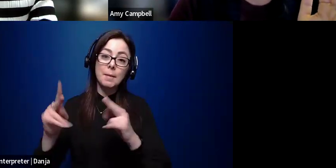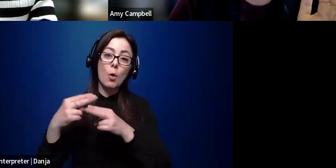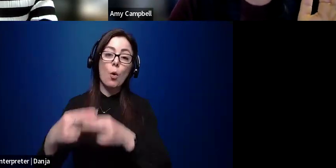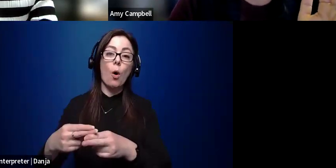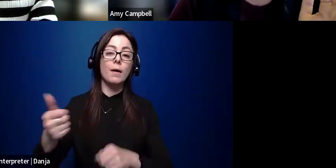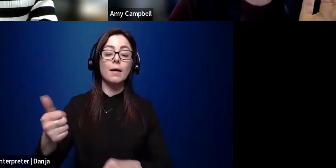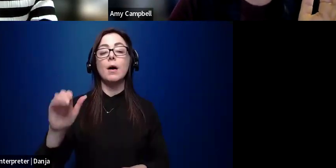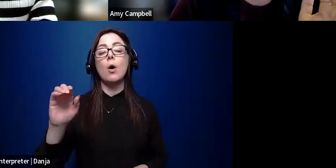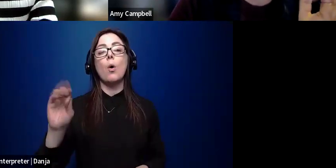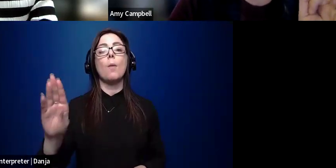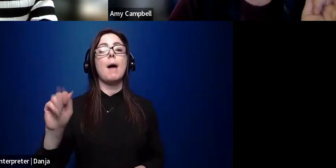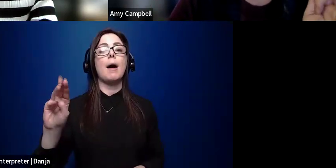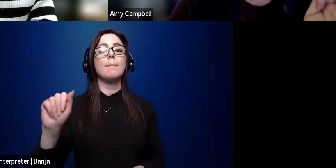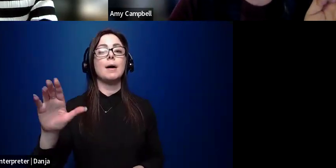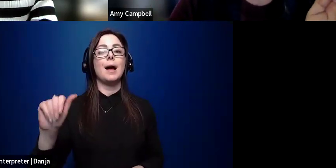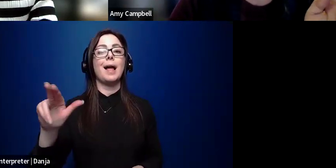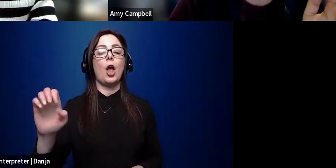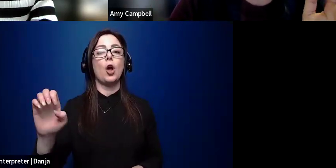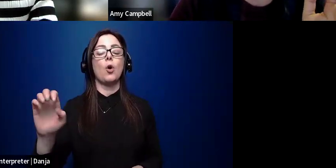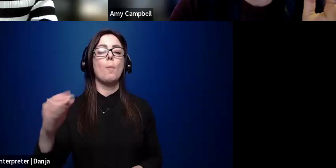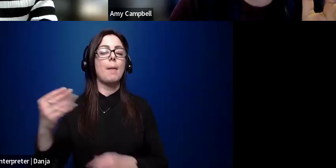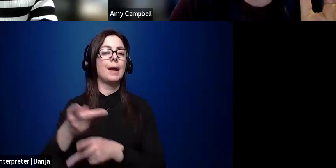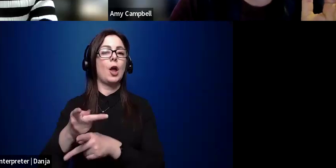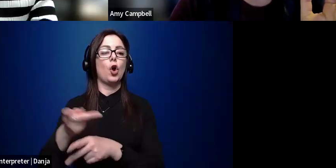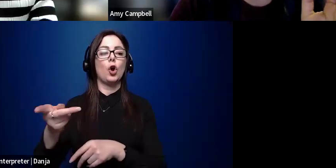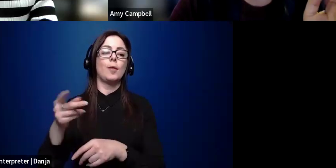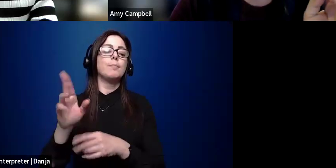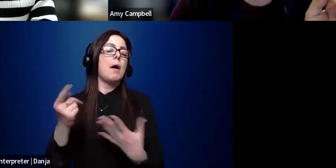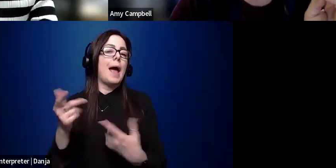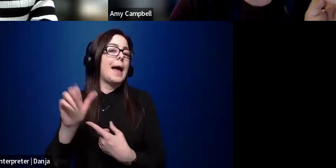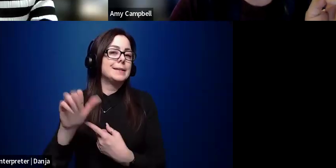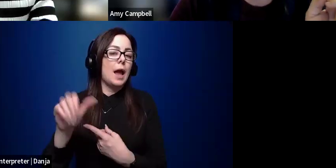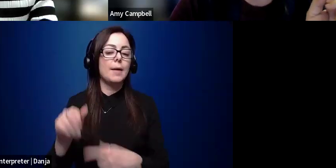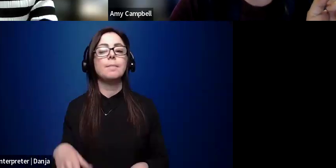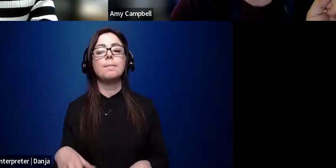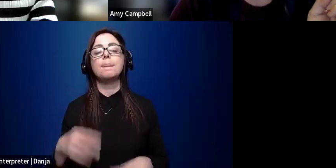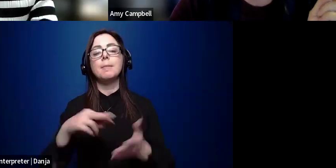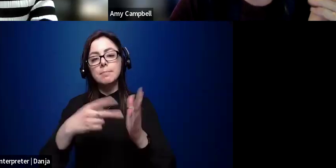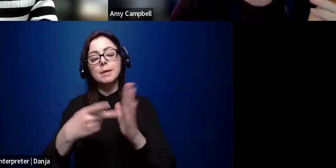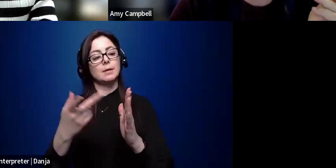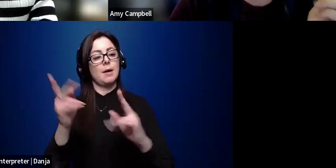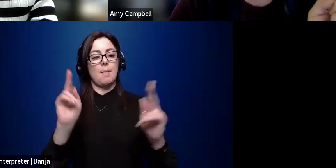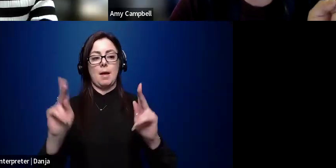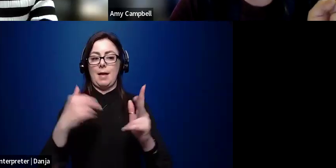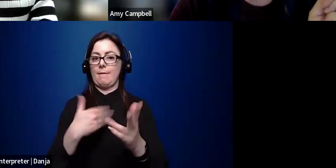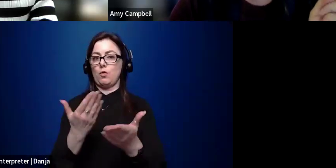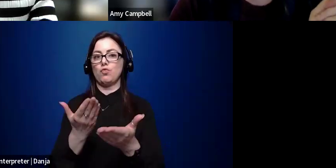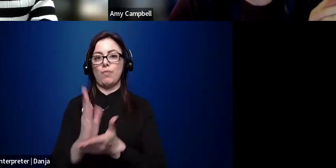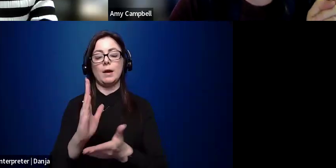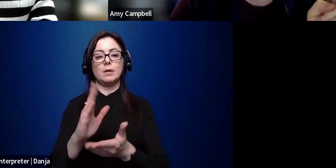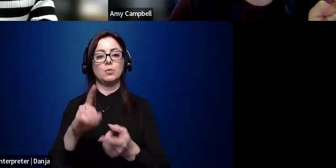And that is what requires people have access to insurance that's affordable to them, whether or not they have a